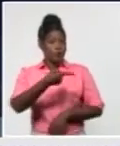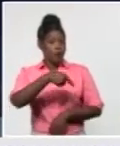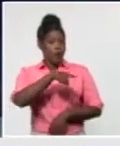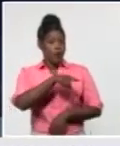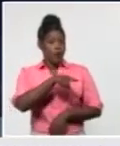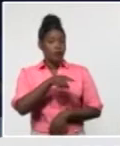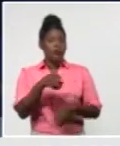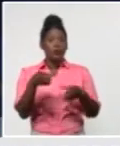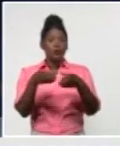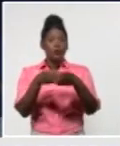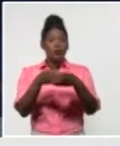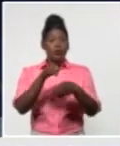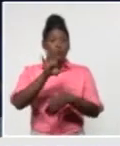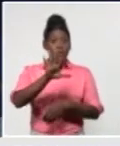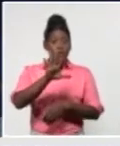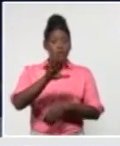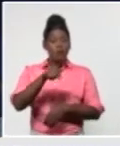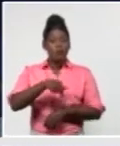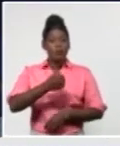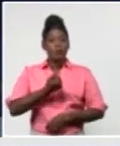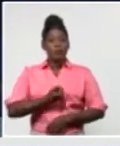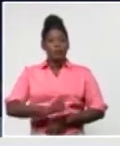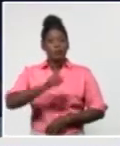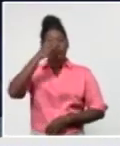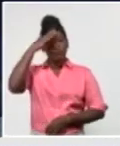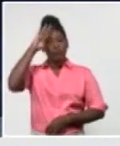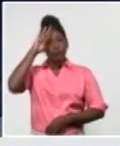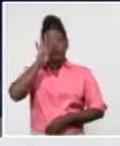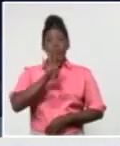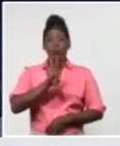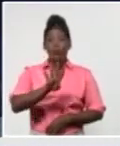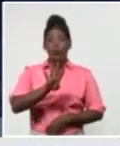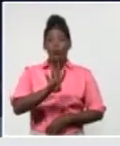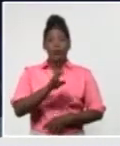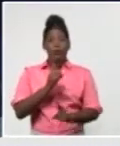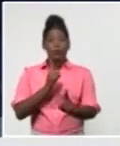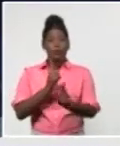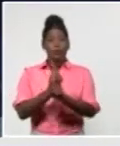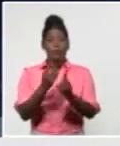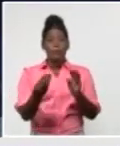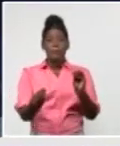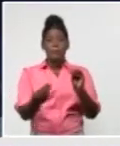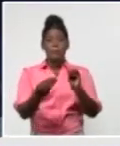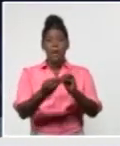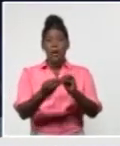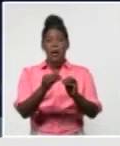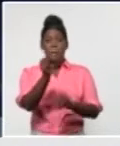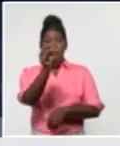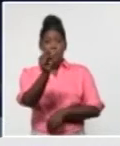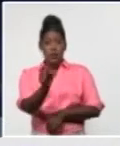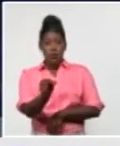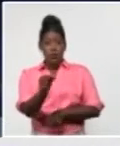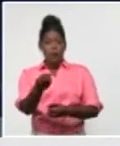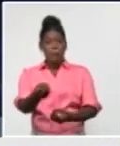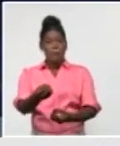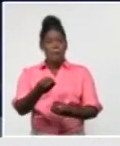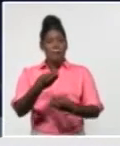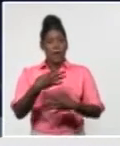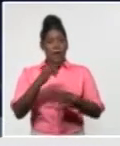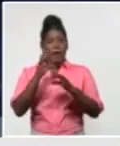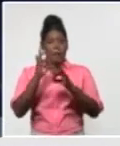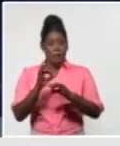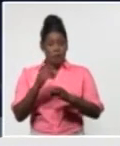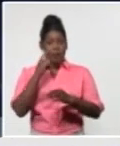confirmed yesterday all are Cuban. 4 are confirmed case contacts. That is the source